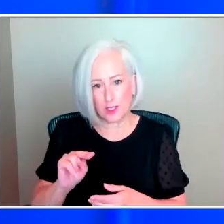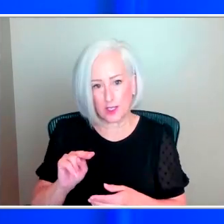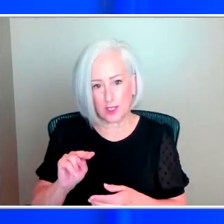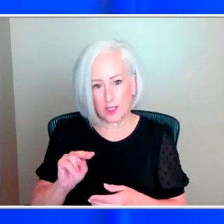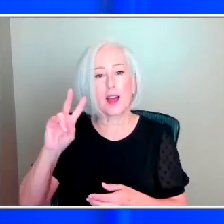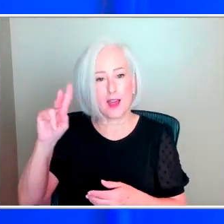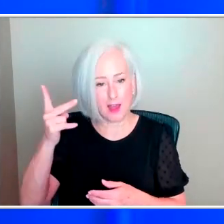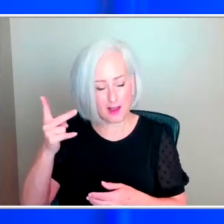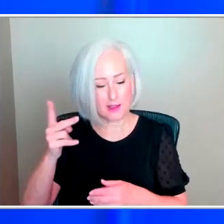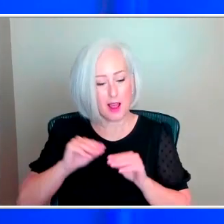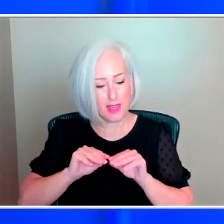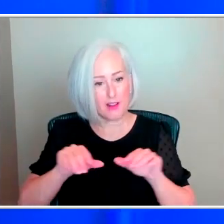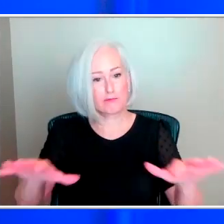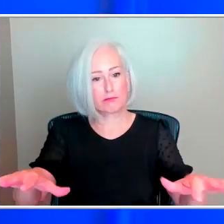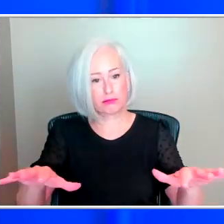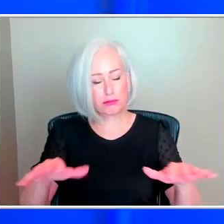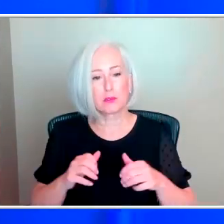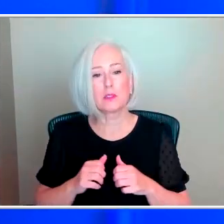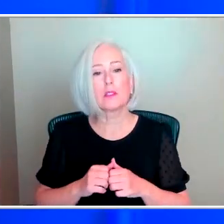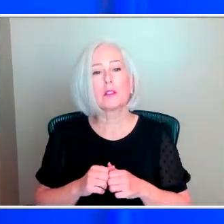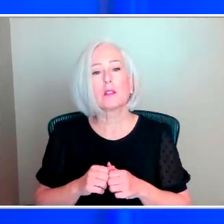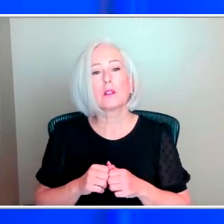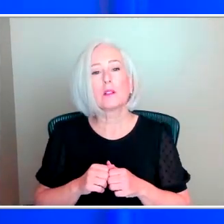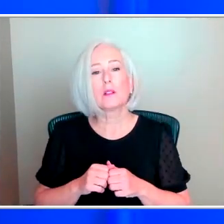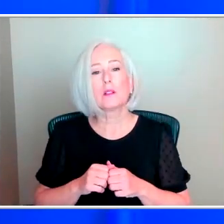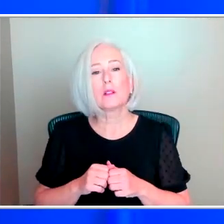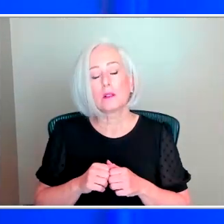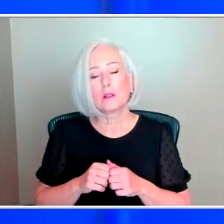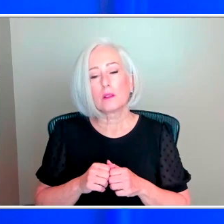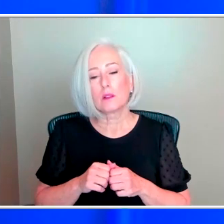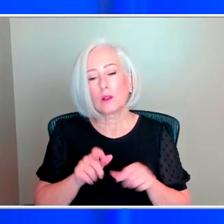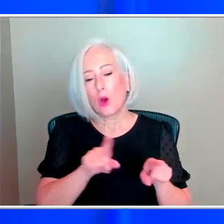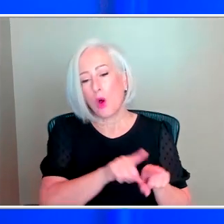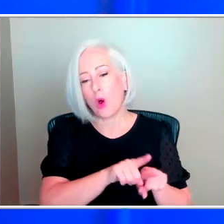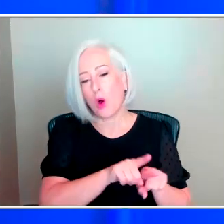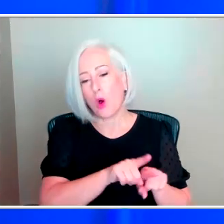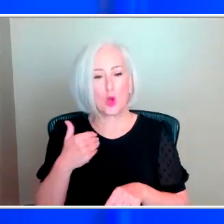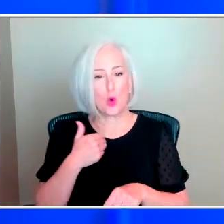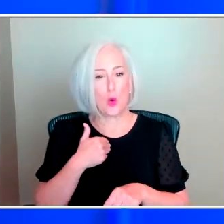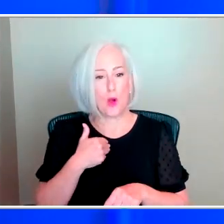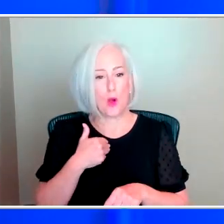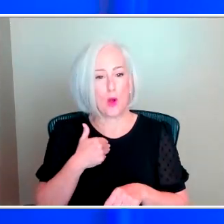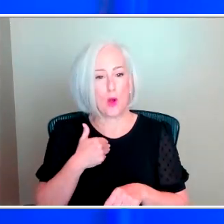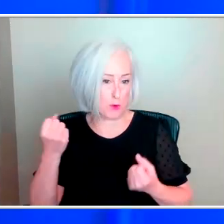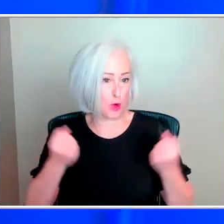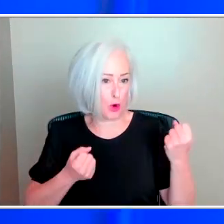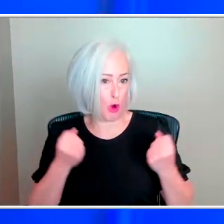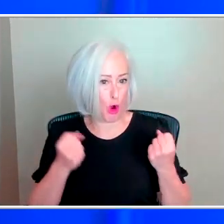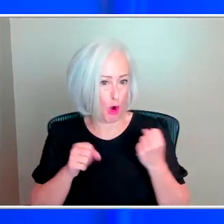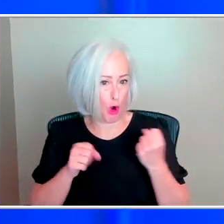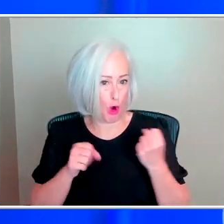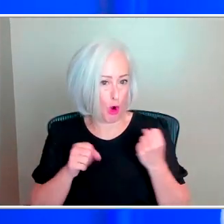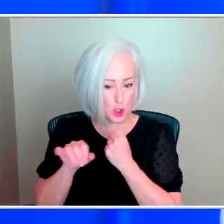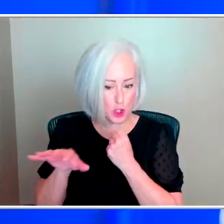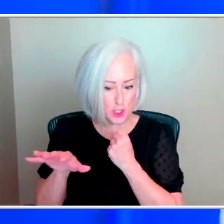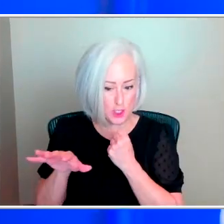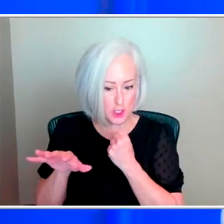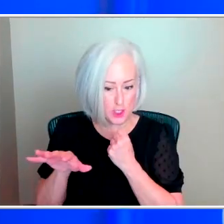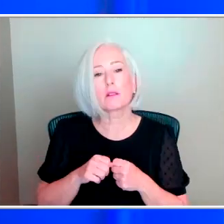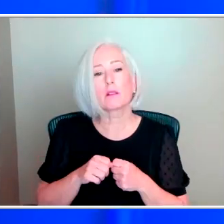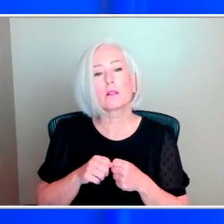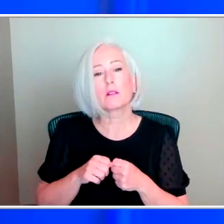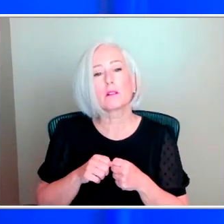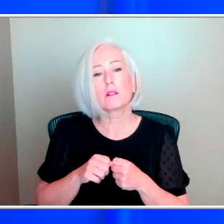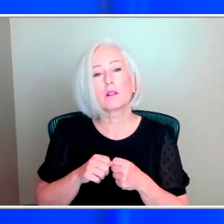emitted. And then, of course, you have, from, like you say, from cars. And then you remember last year when there was sort of a